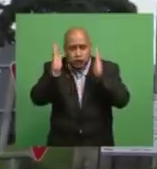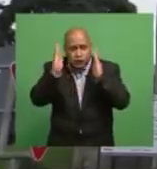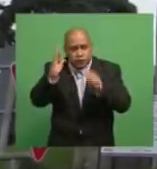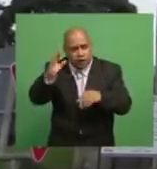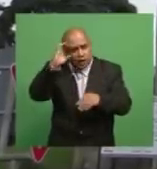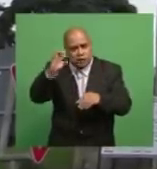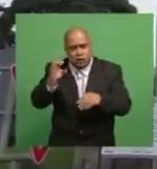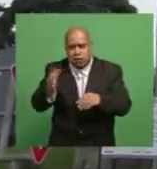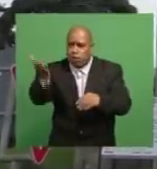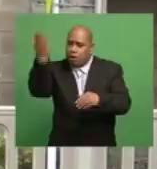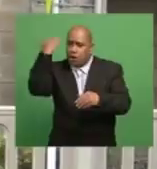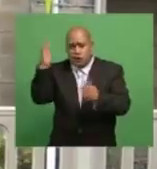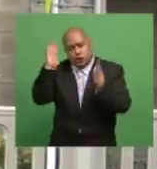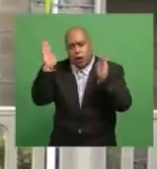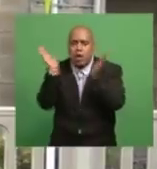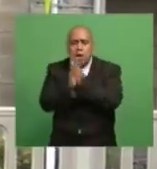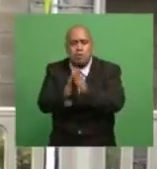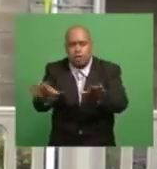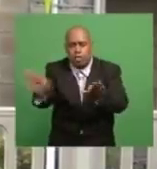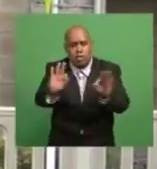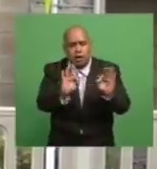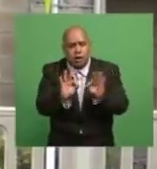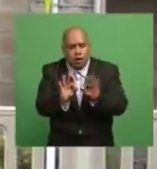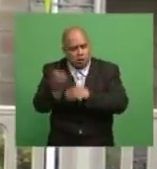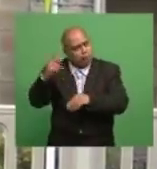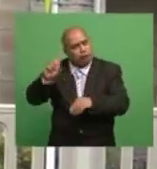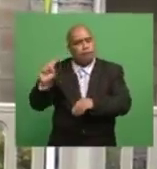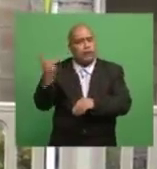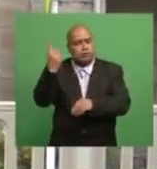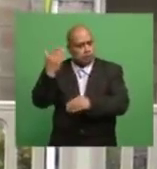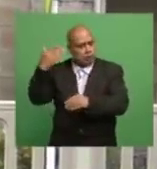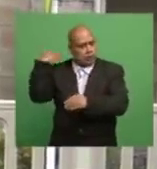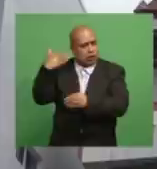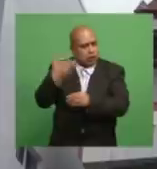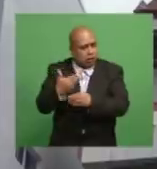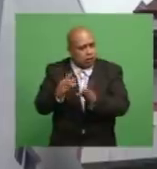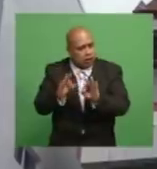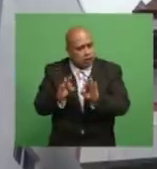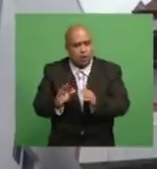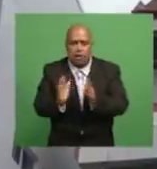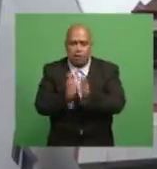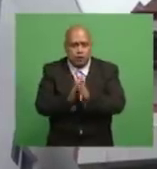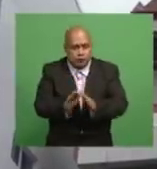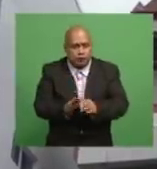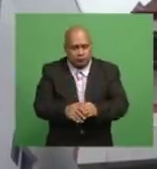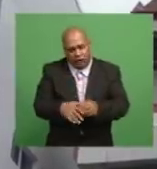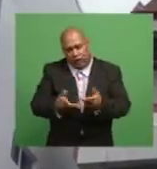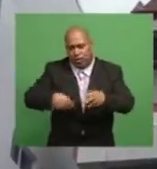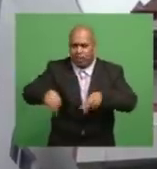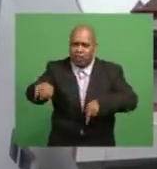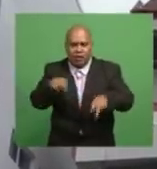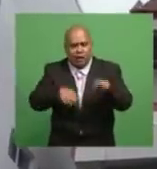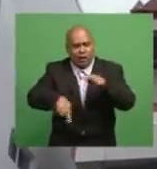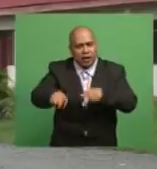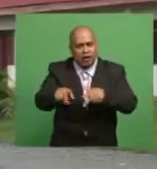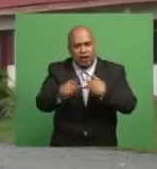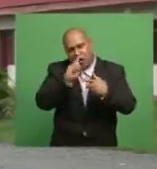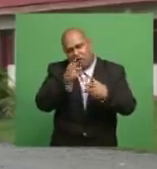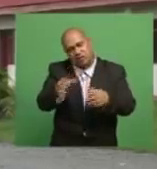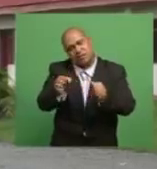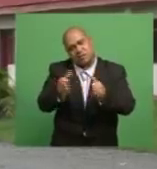first time in the history of Easter in Fiji due to movement restriction put in place to combat COVID-19. Apinisa